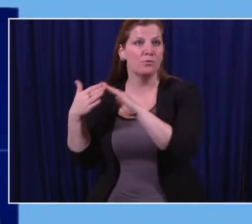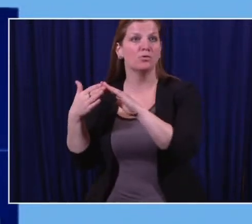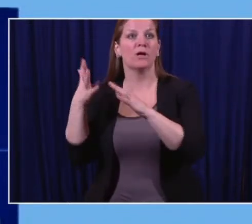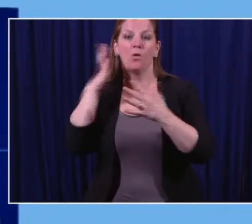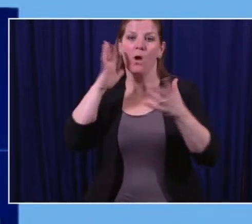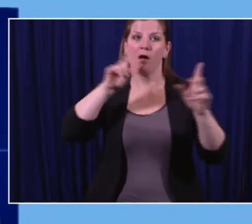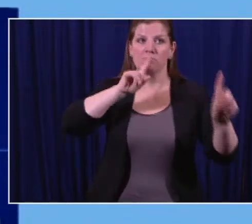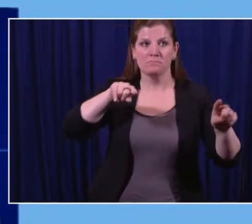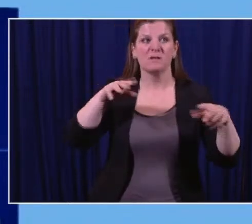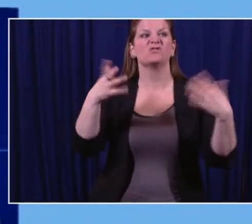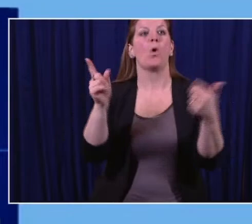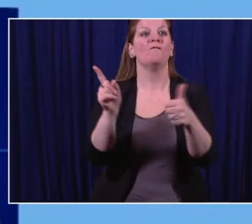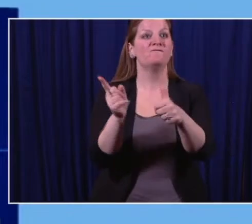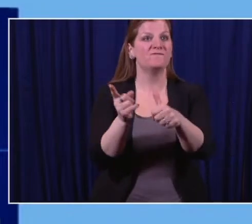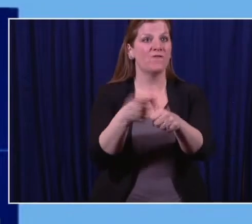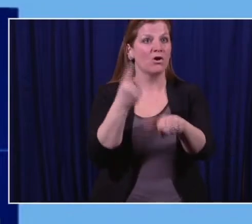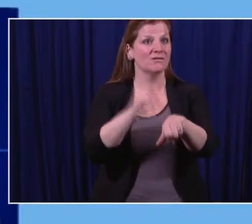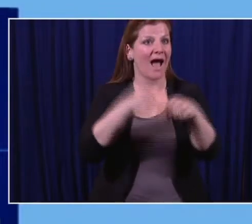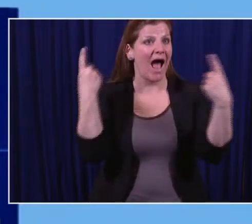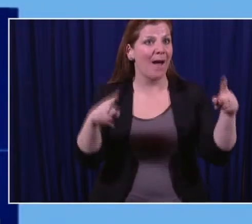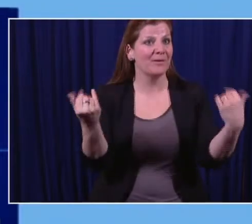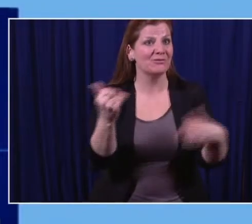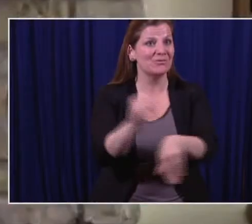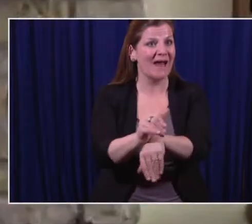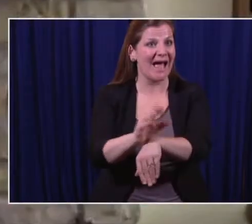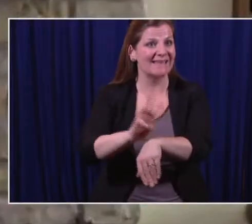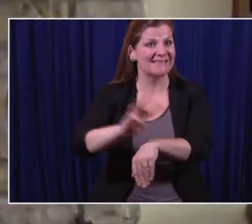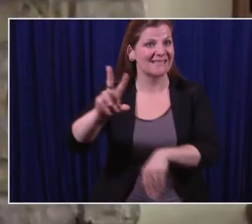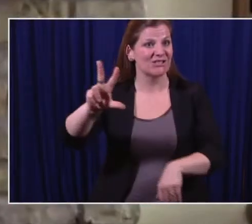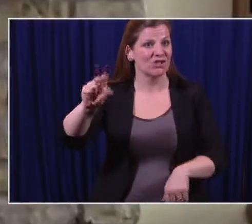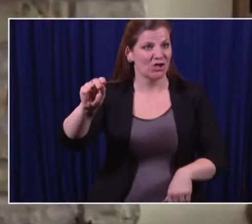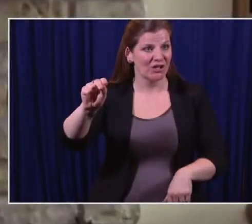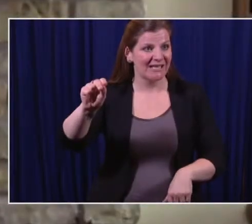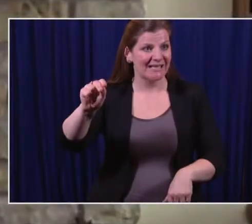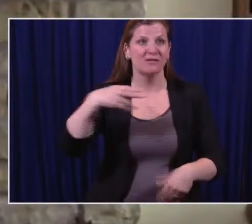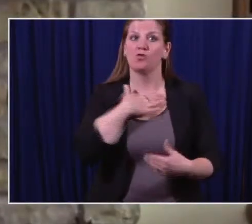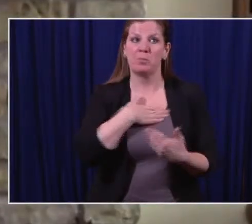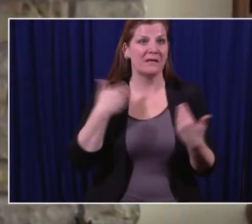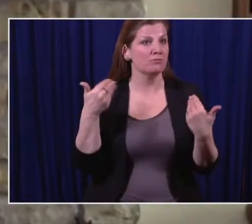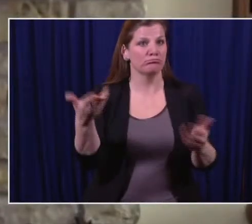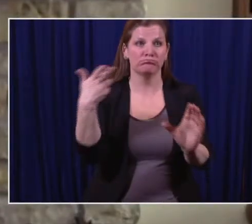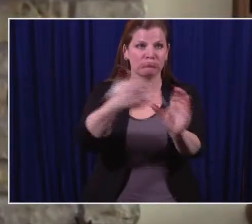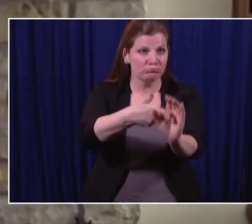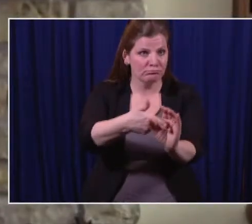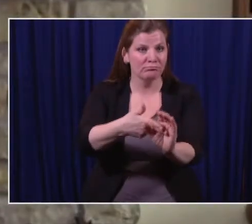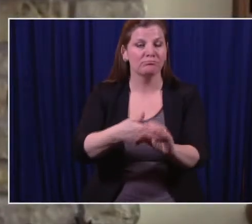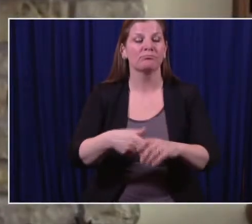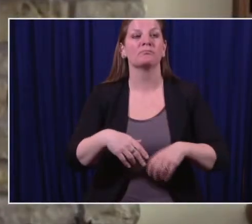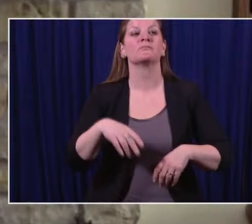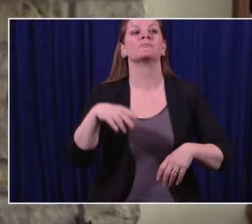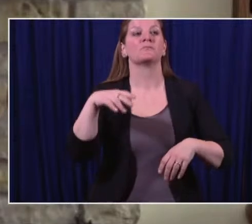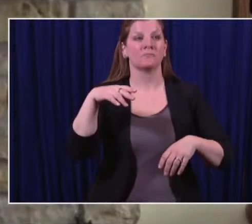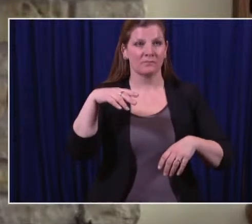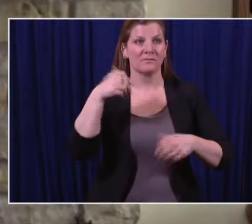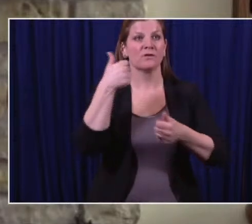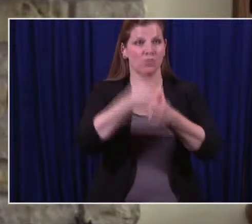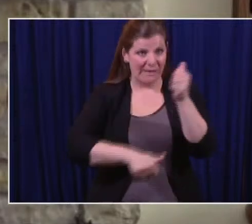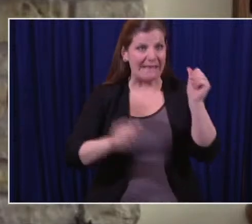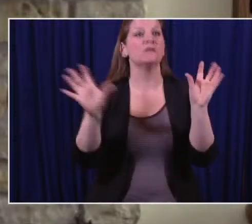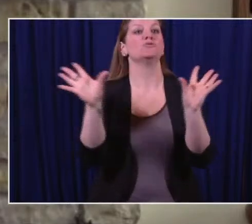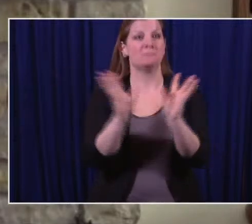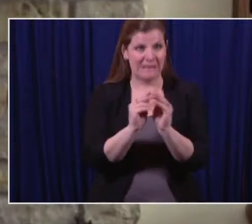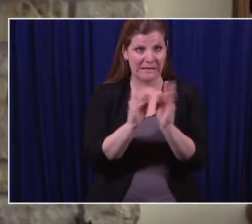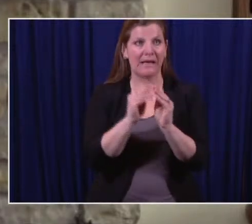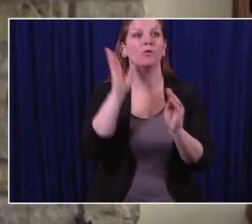one is tonight at 6:30. These meetings are open to everyone, but there will be a special focus at each one